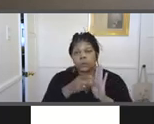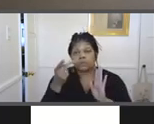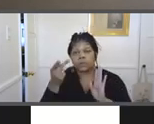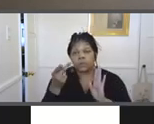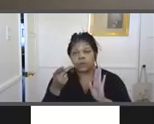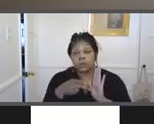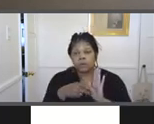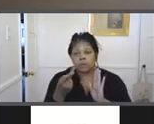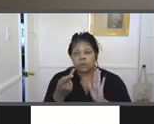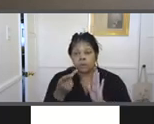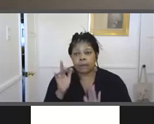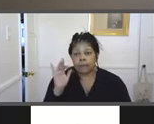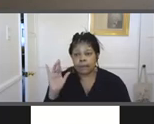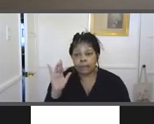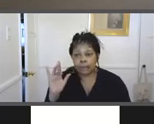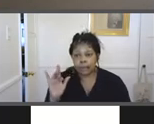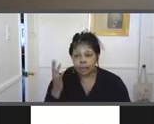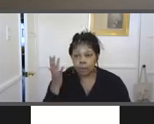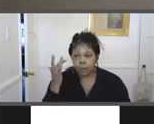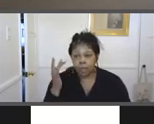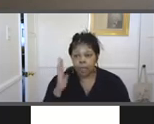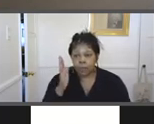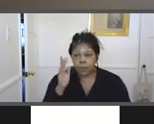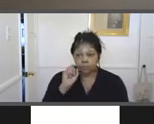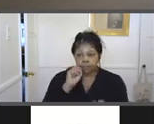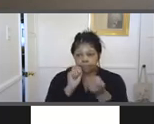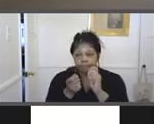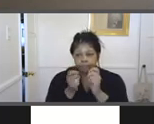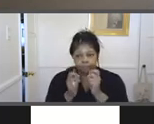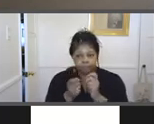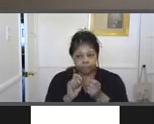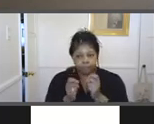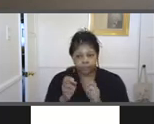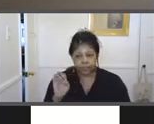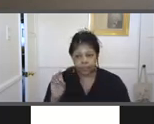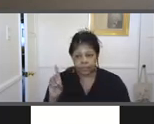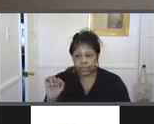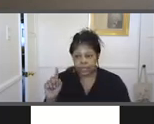some edits to this. Okay, the size, we're gonna leave it